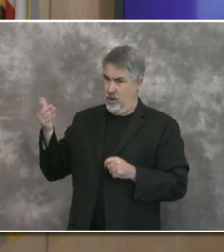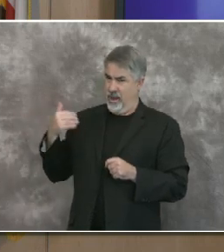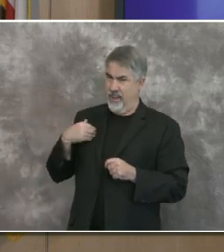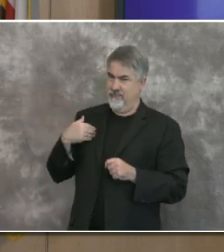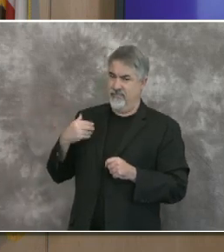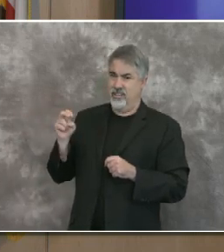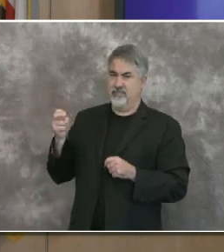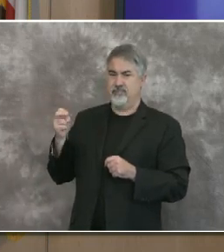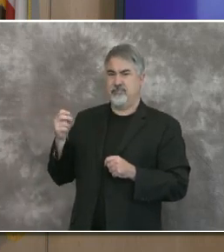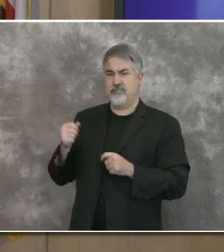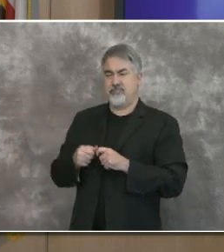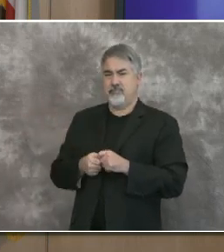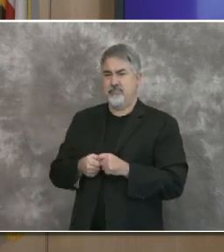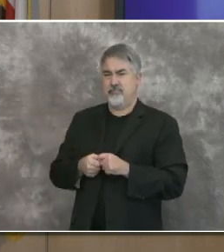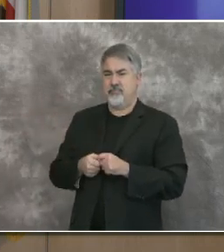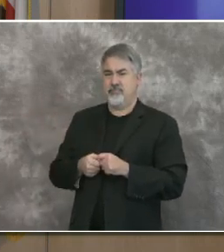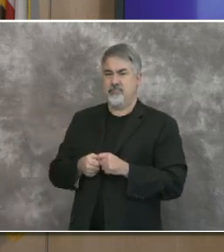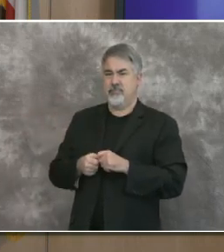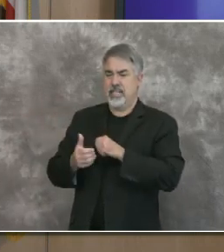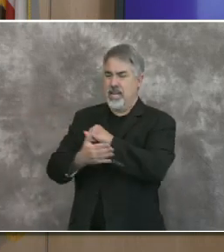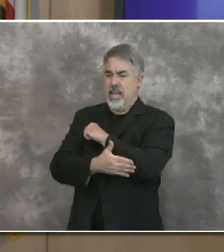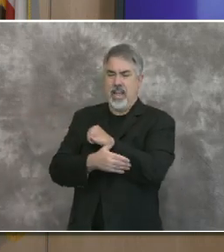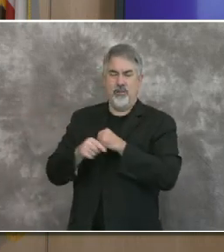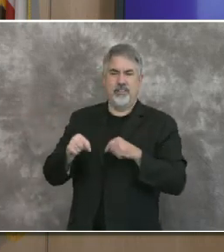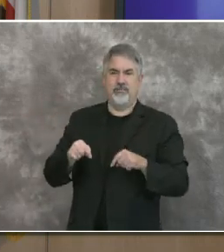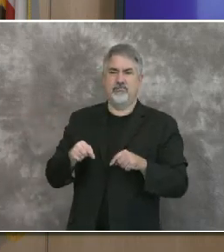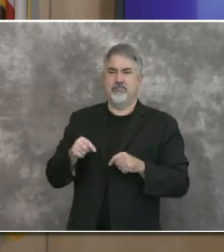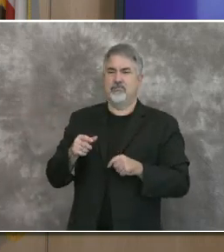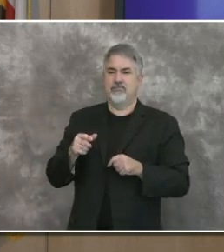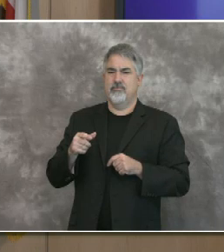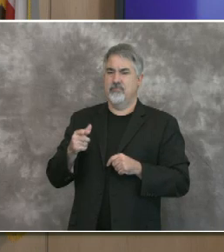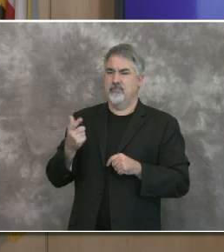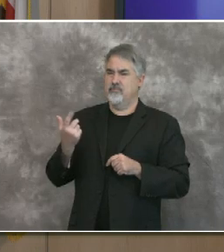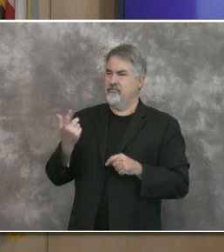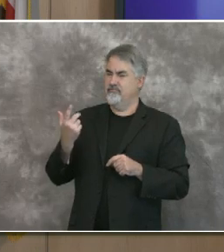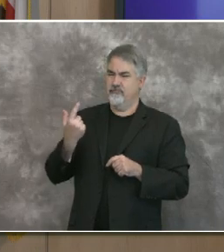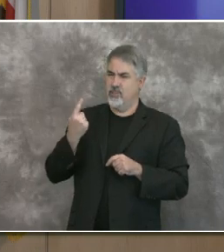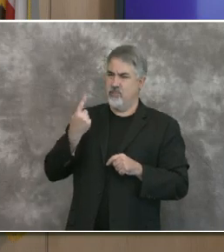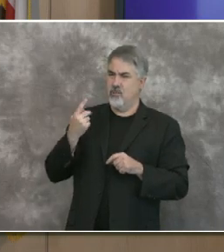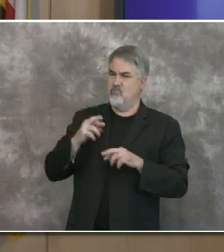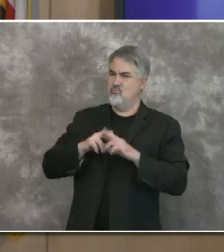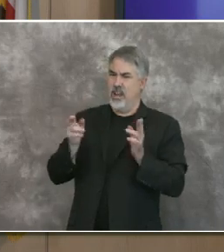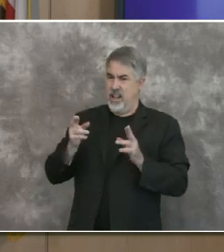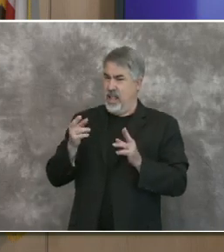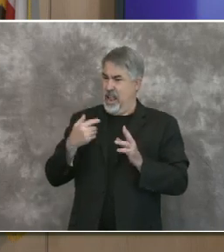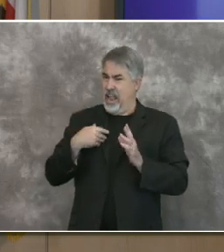guys at the county, or do they just need to have them ready? And do you think that these state guidelines,